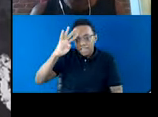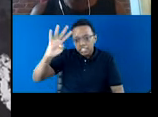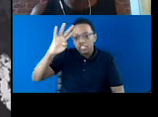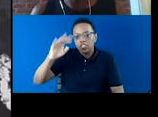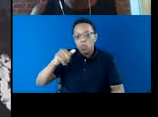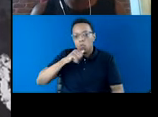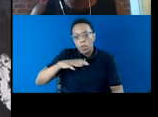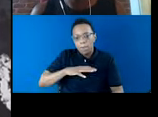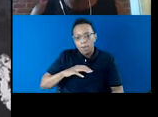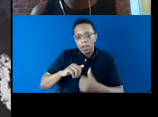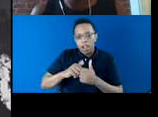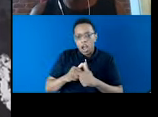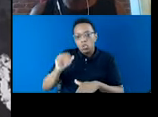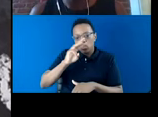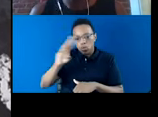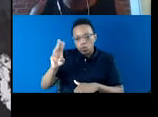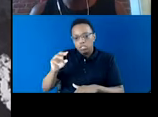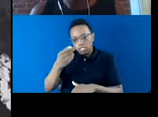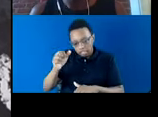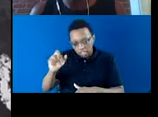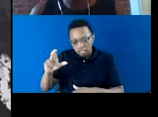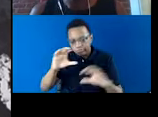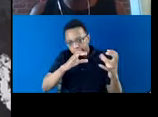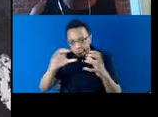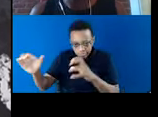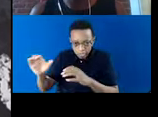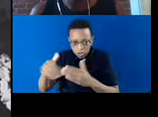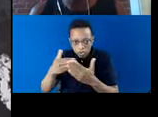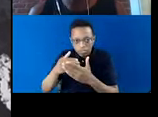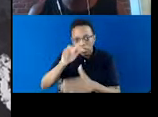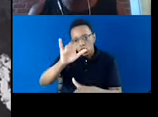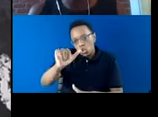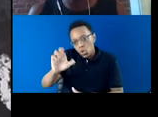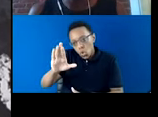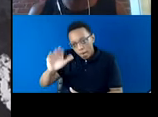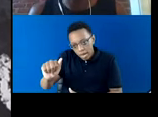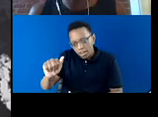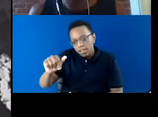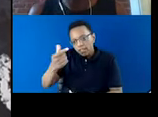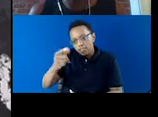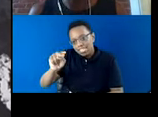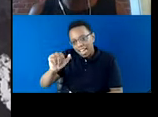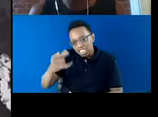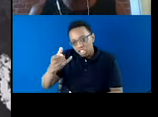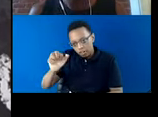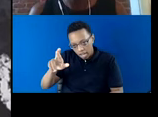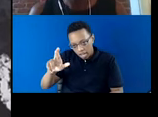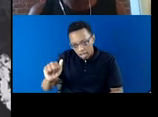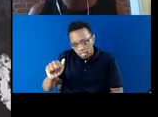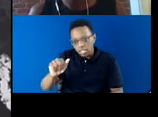about how Western gender categories arrived among the Yoruba of Nigeria, Yoruba people of Nigeria and